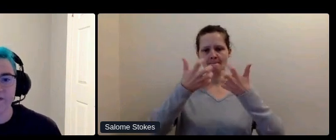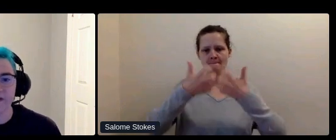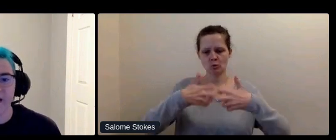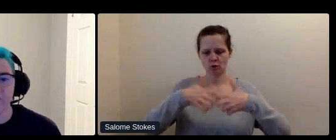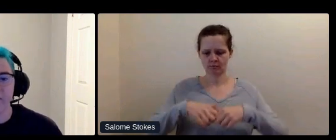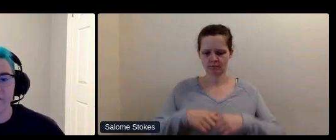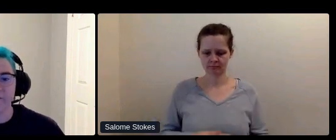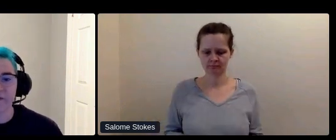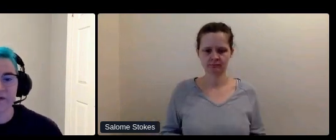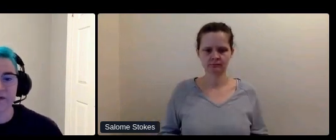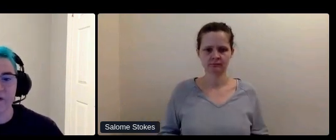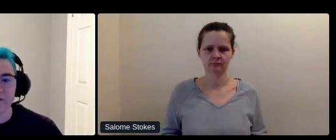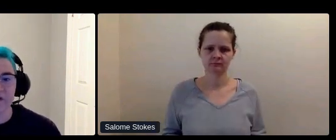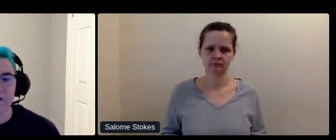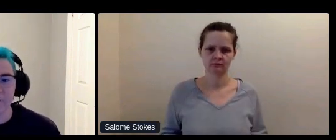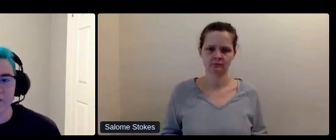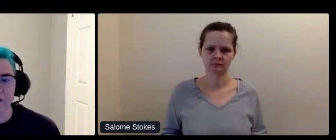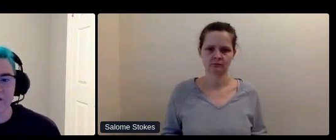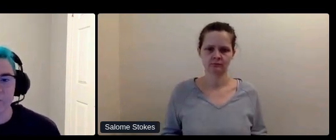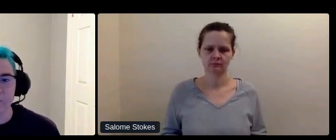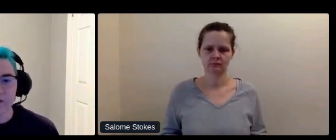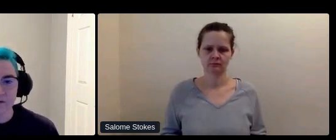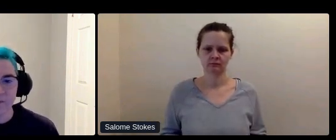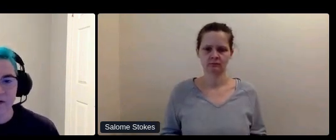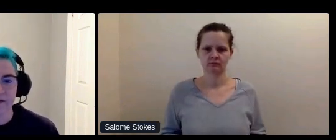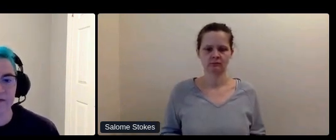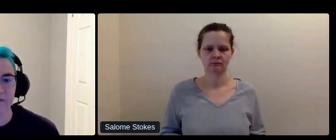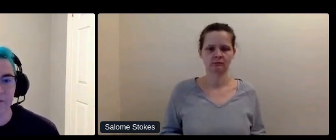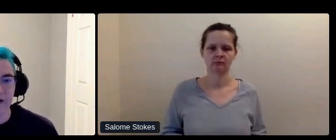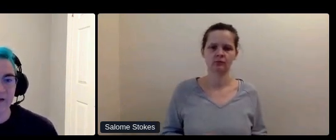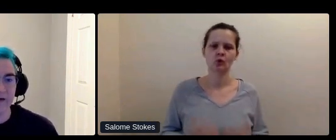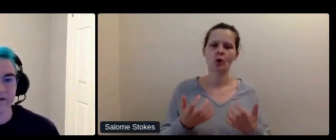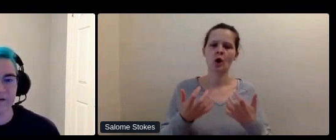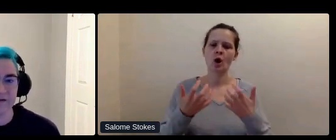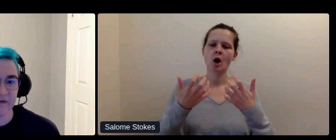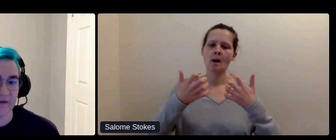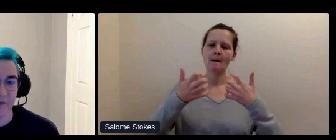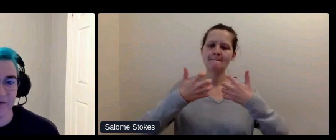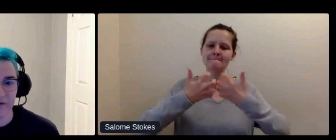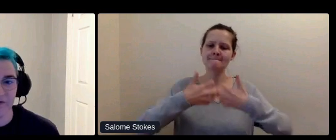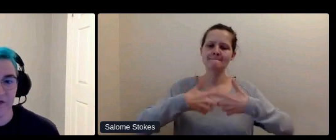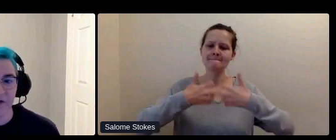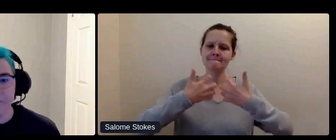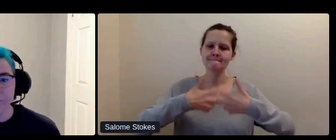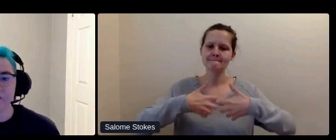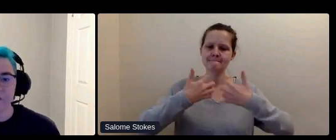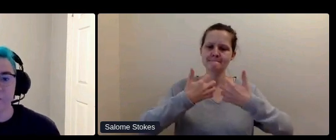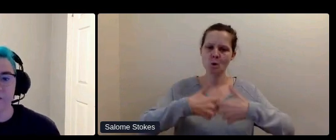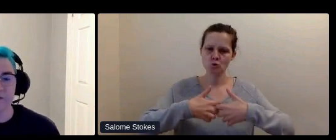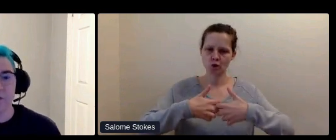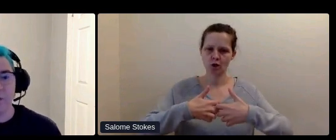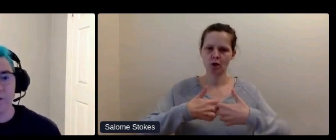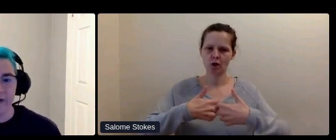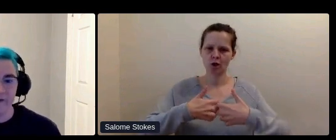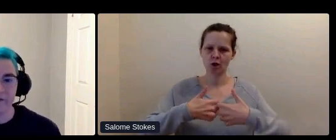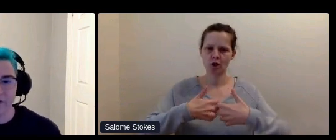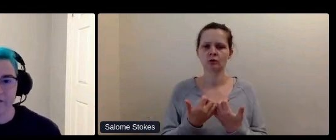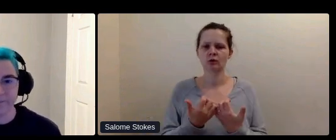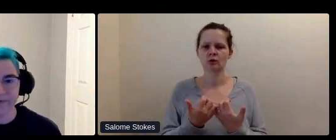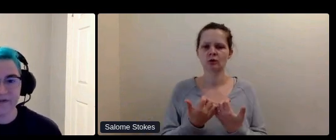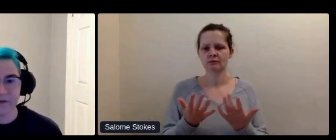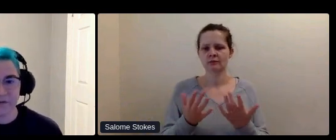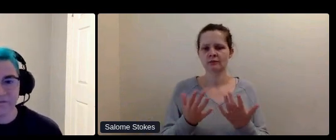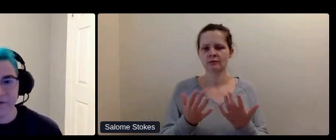Motor was the category that was most closely aligned with the ideal workload balance and ideal distribution. Most of the work was core engine